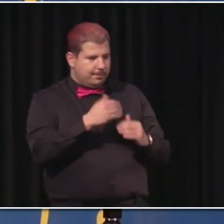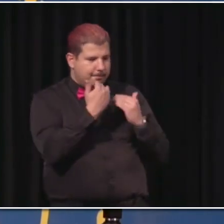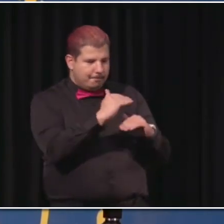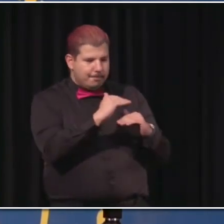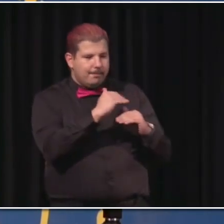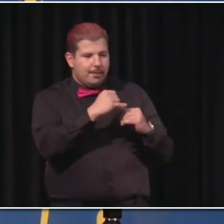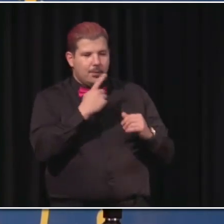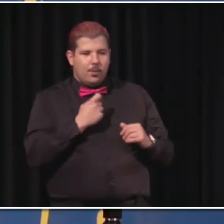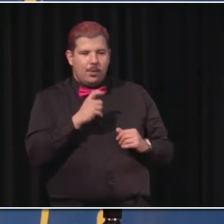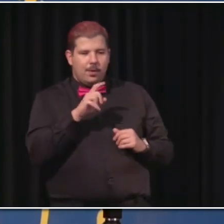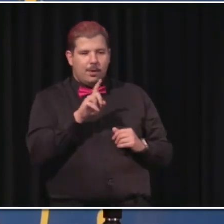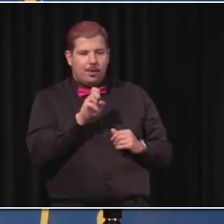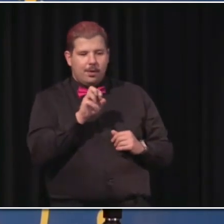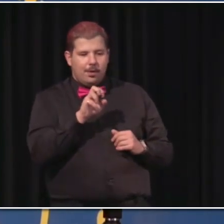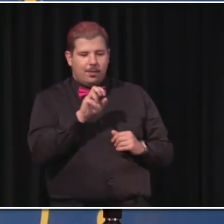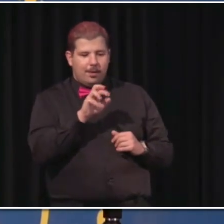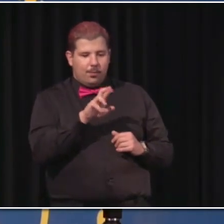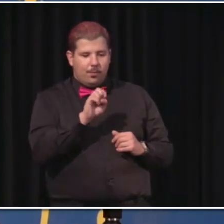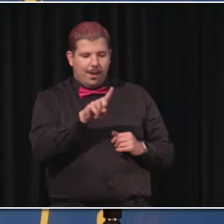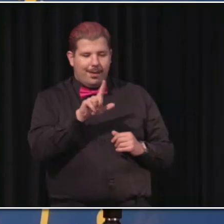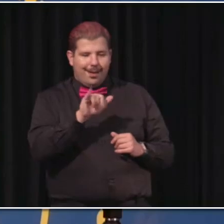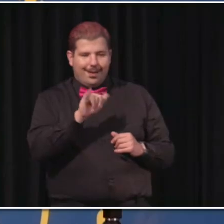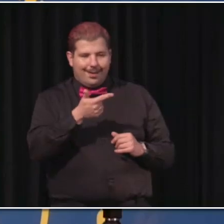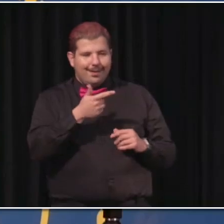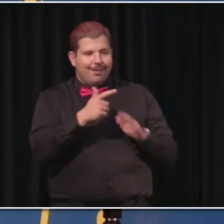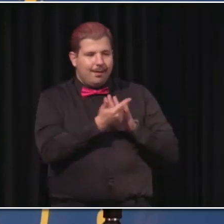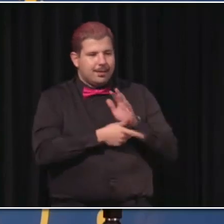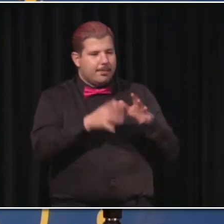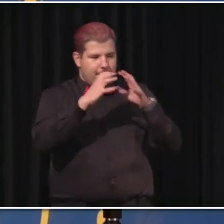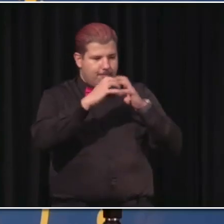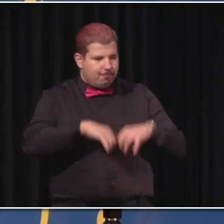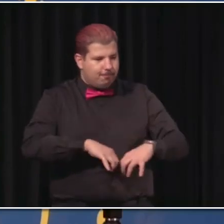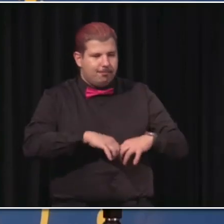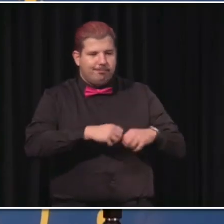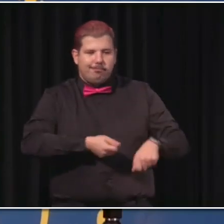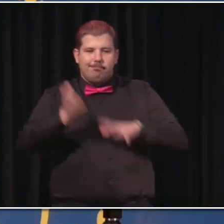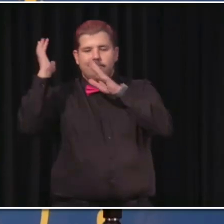county have been abolished. Thank you.